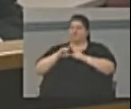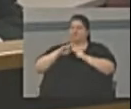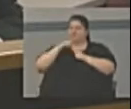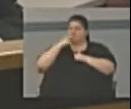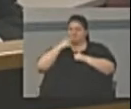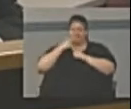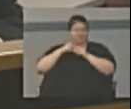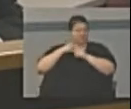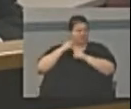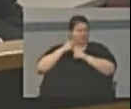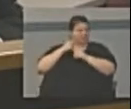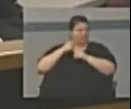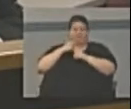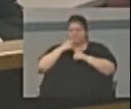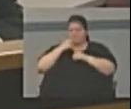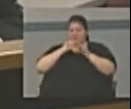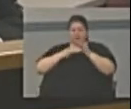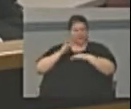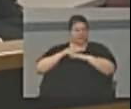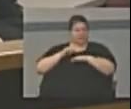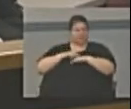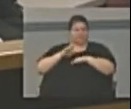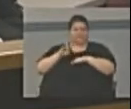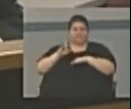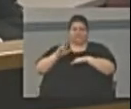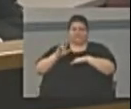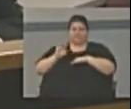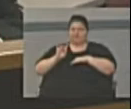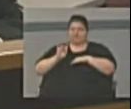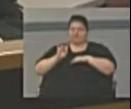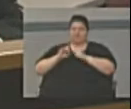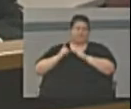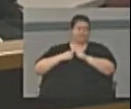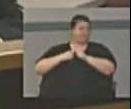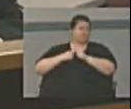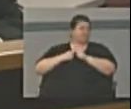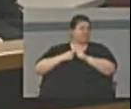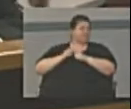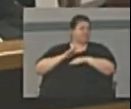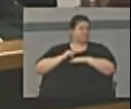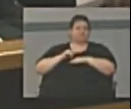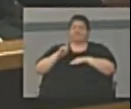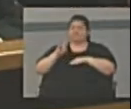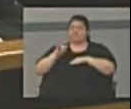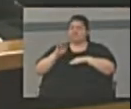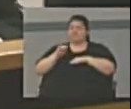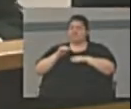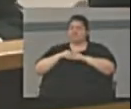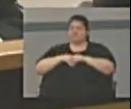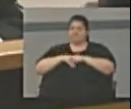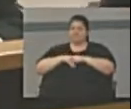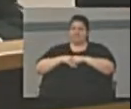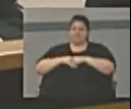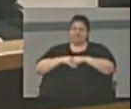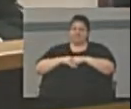at 7:38. And I will first call Kim.